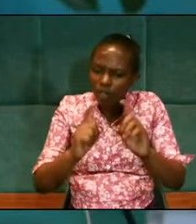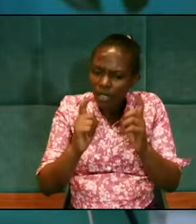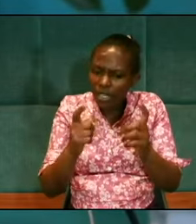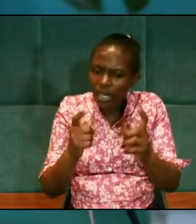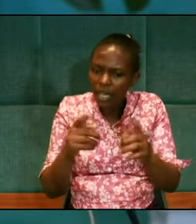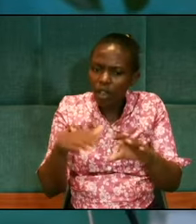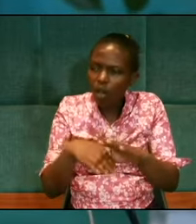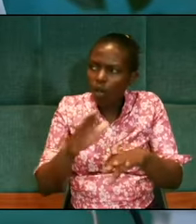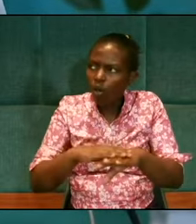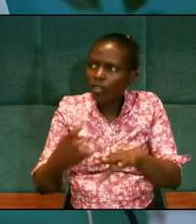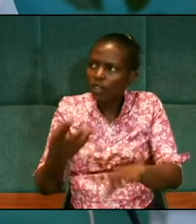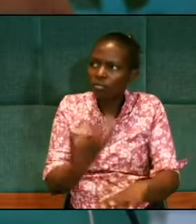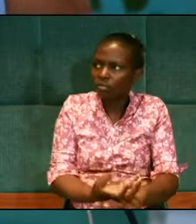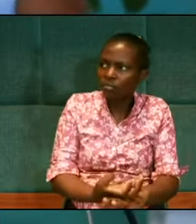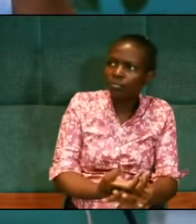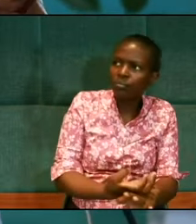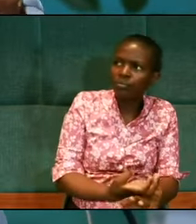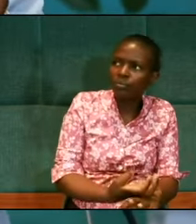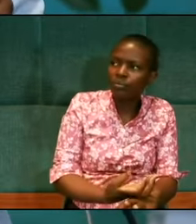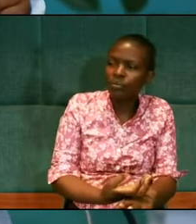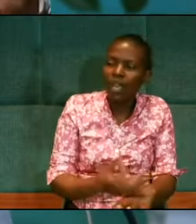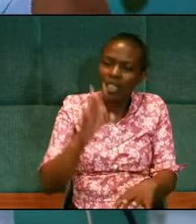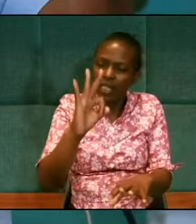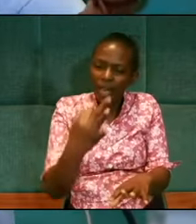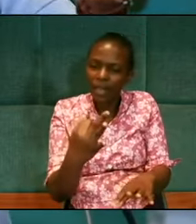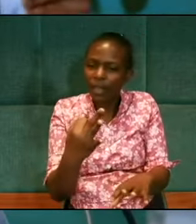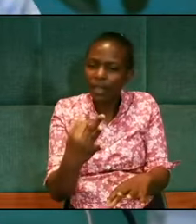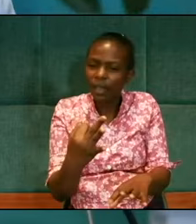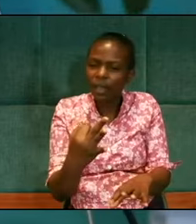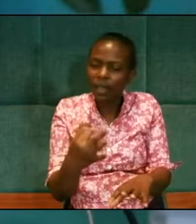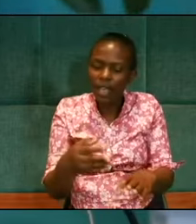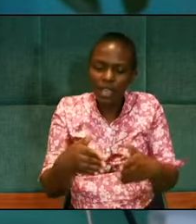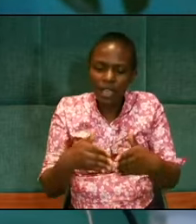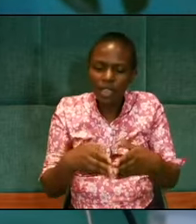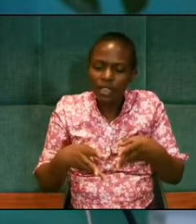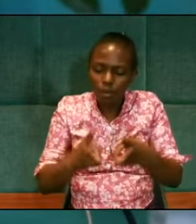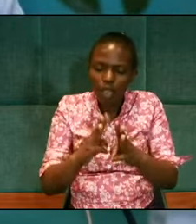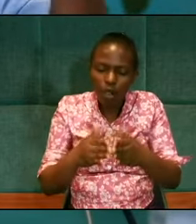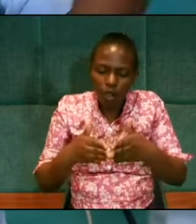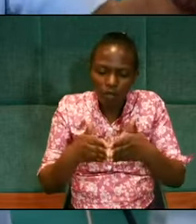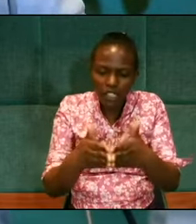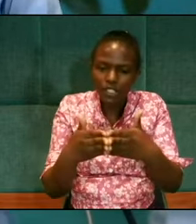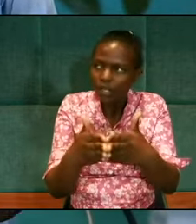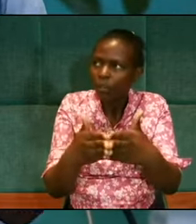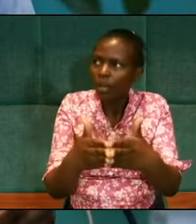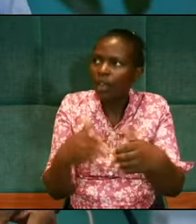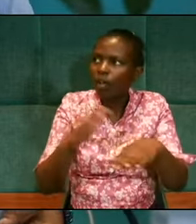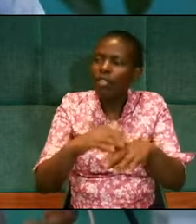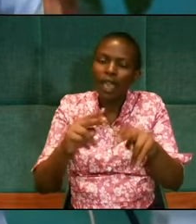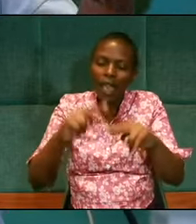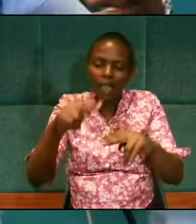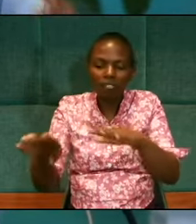rock. The third, the way of a sheep on the high sea. The fourth, the way of a